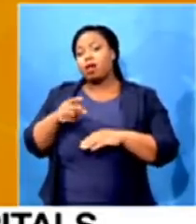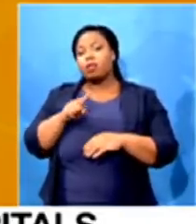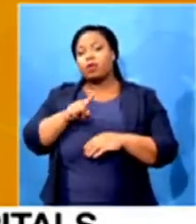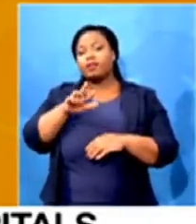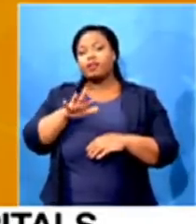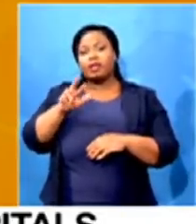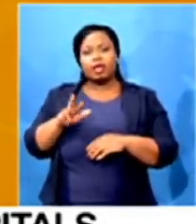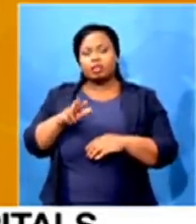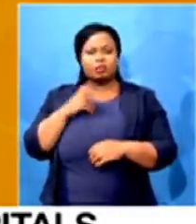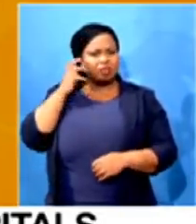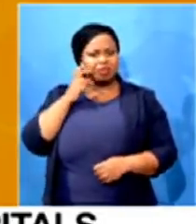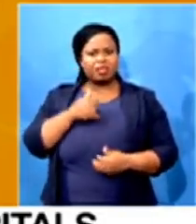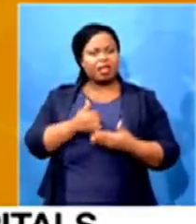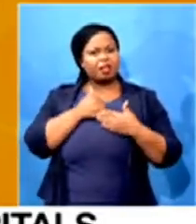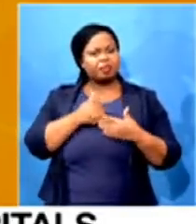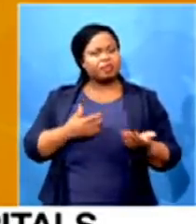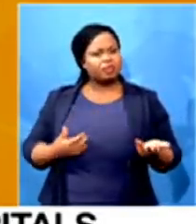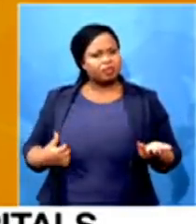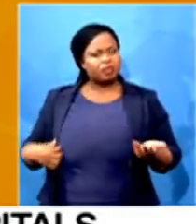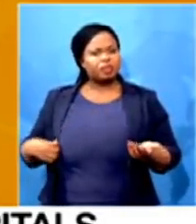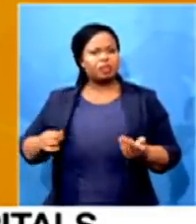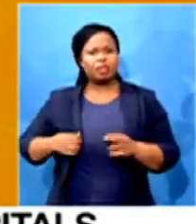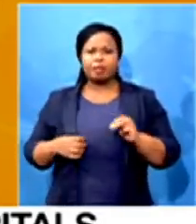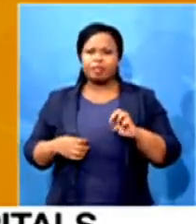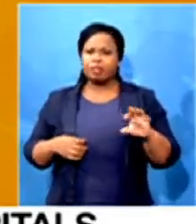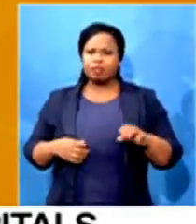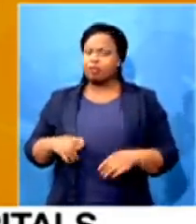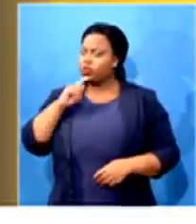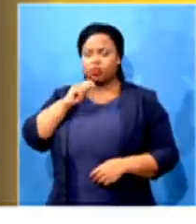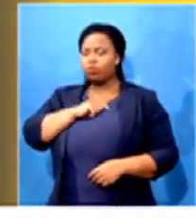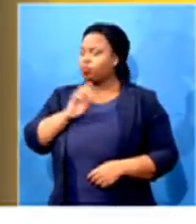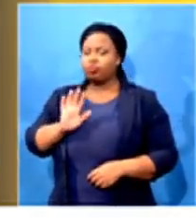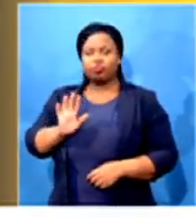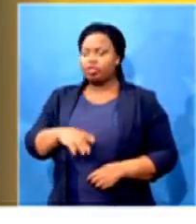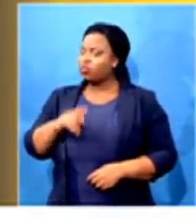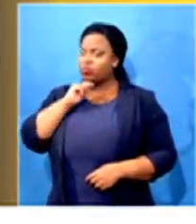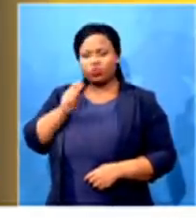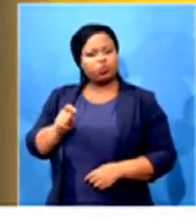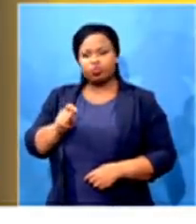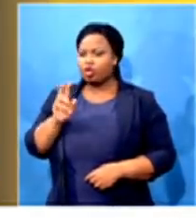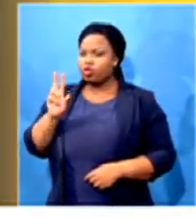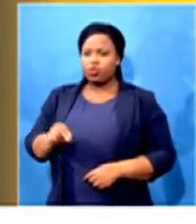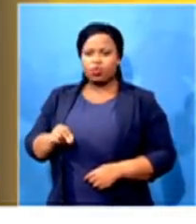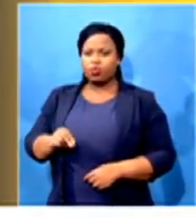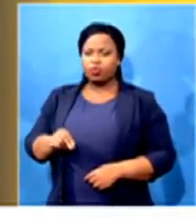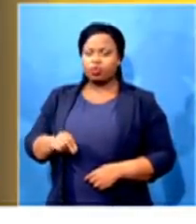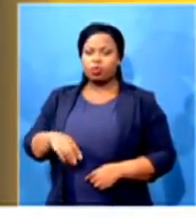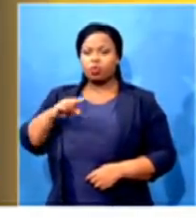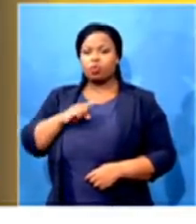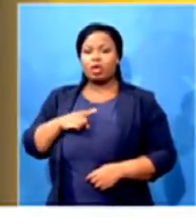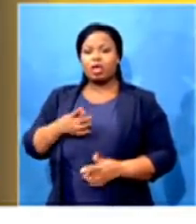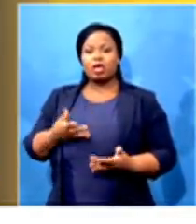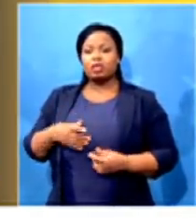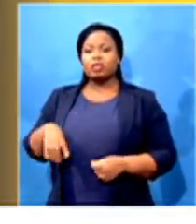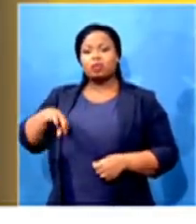It's madness. Help me here, MEC, what's going on? It's not true, Leanne. It's not true at all. We do not have unemployed doctors